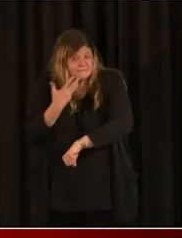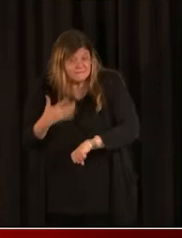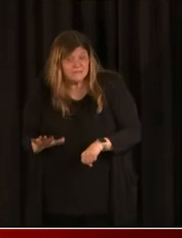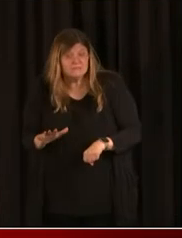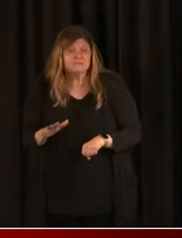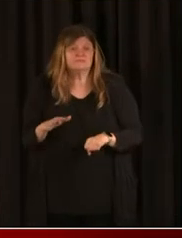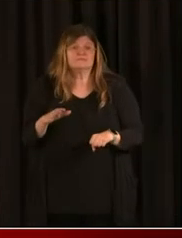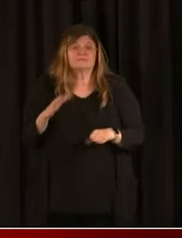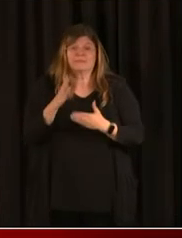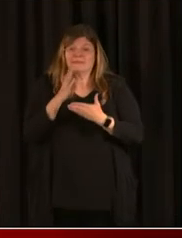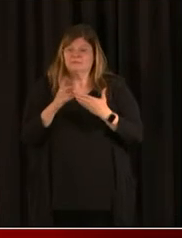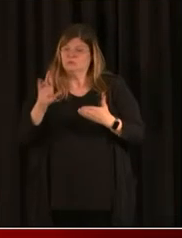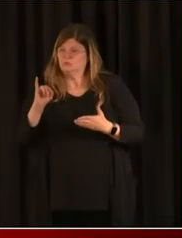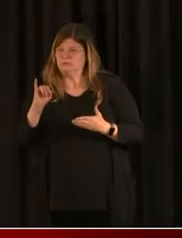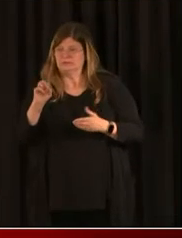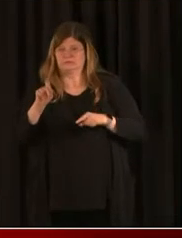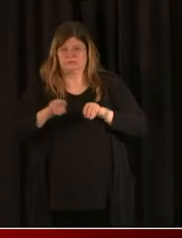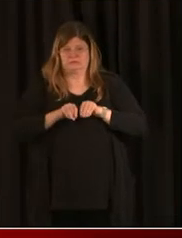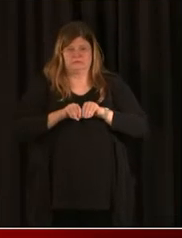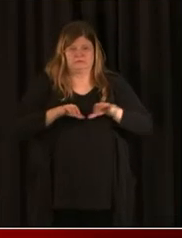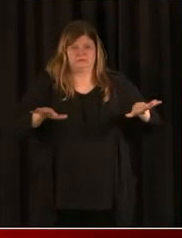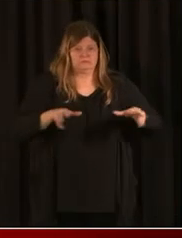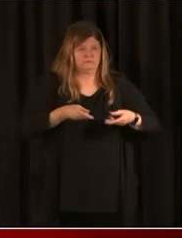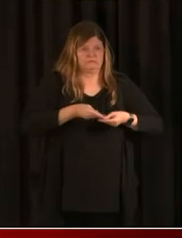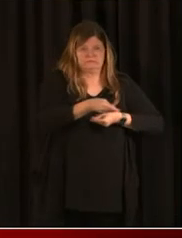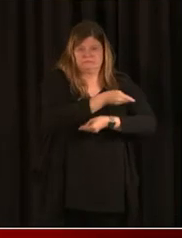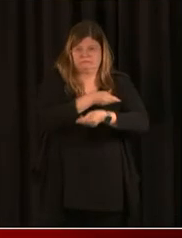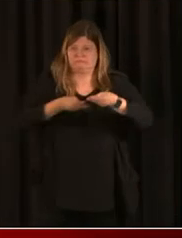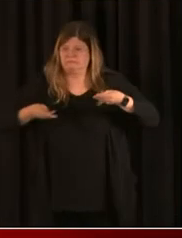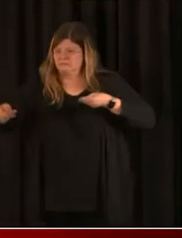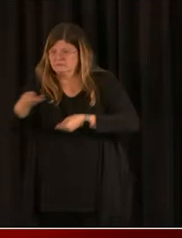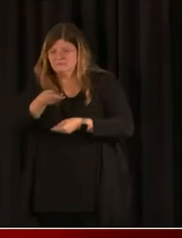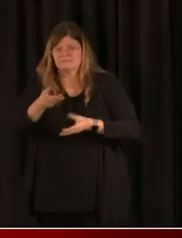want students to be at risk for communicable diseases